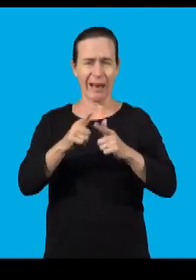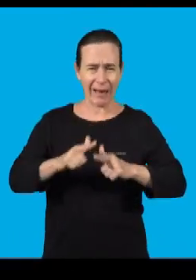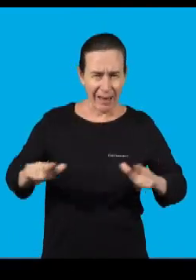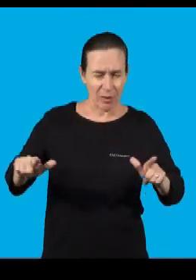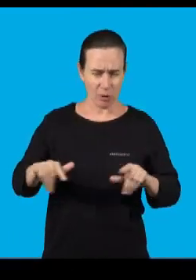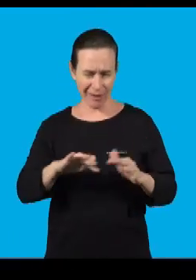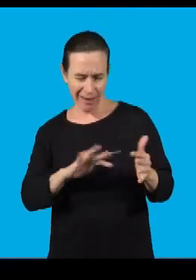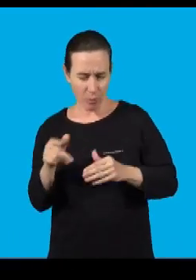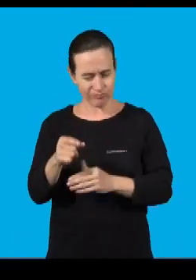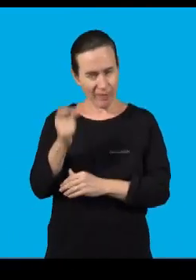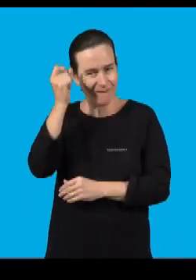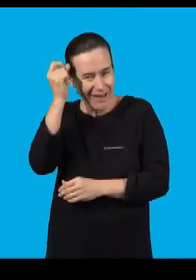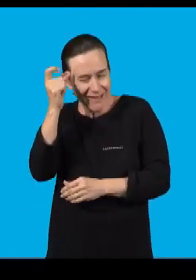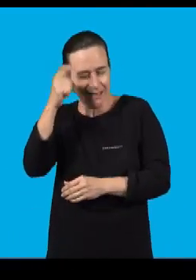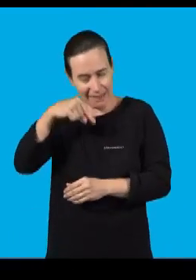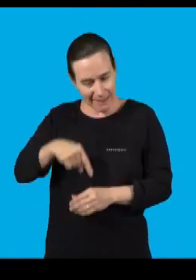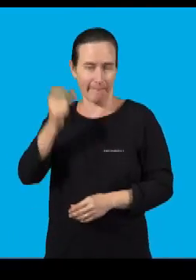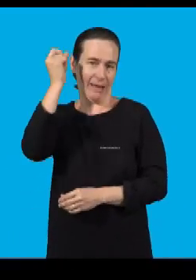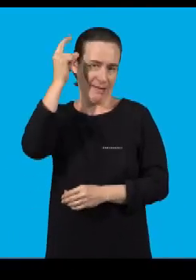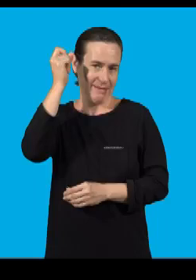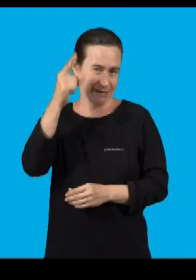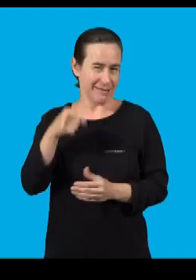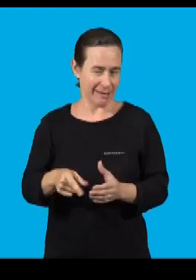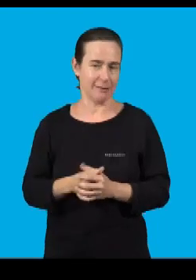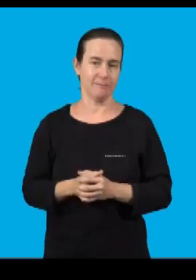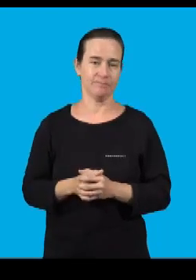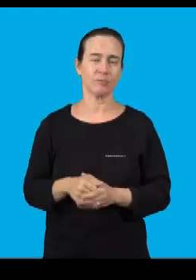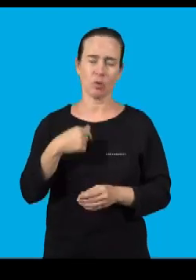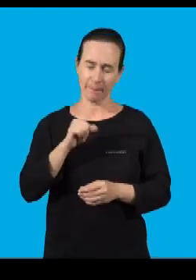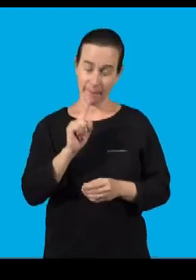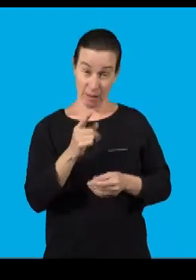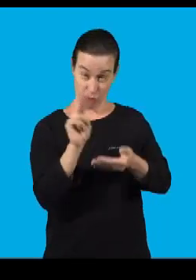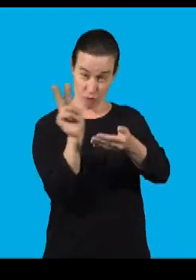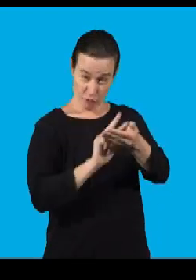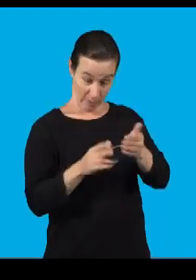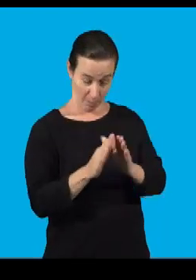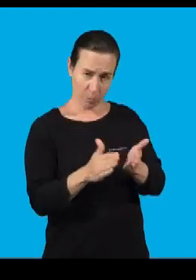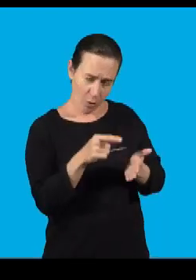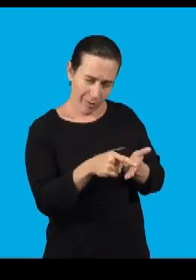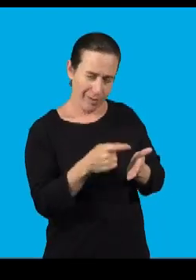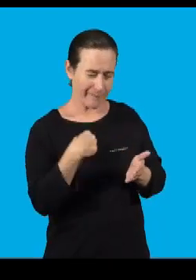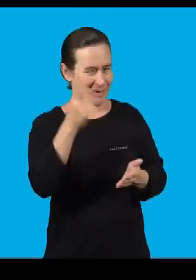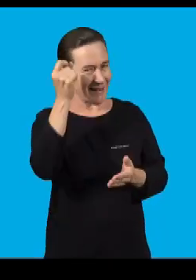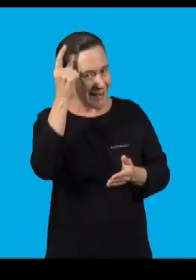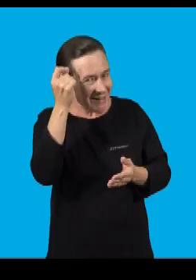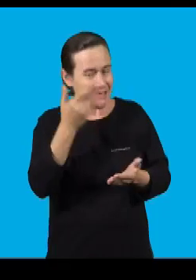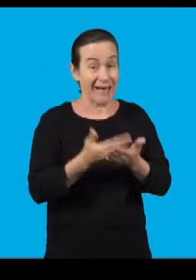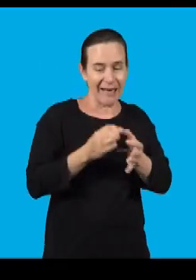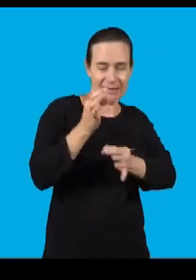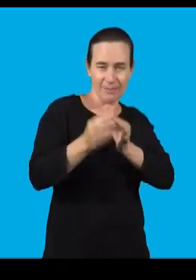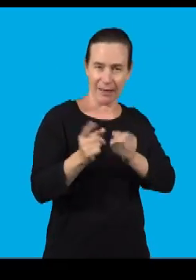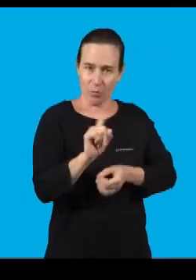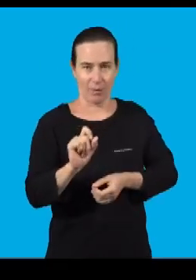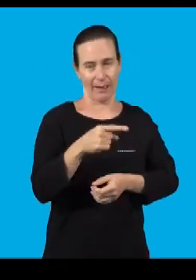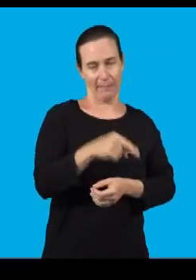features as well as comprehension skills. All right, now remember, it's about reading the novel and interpreting what's